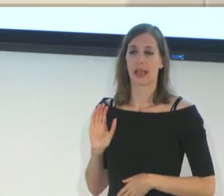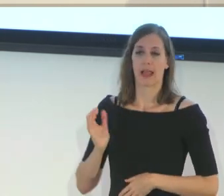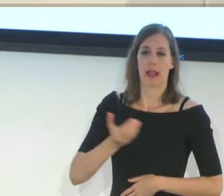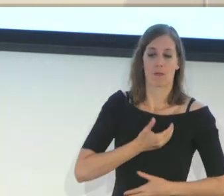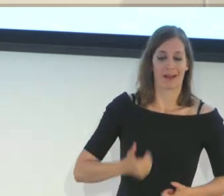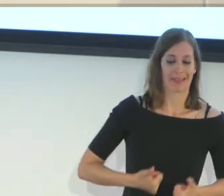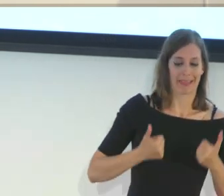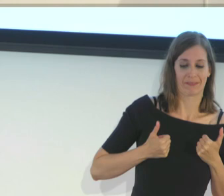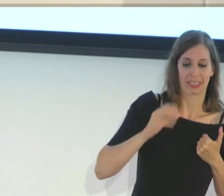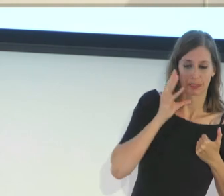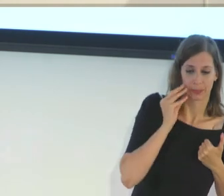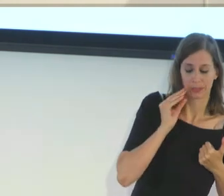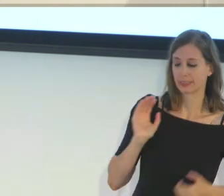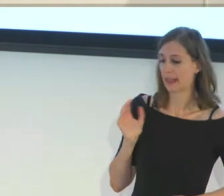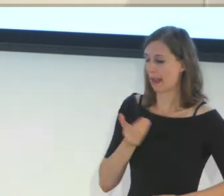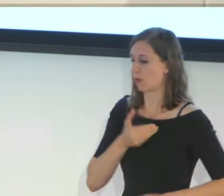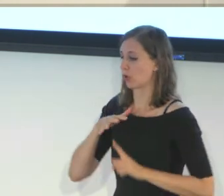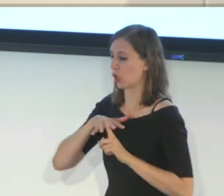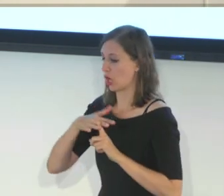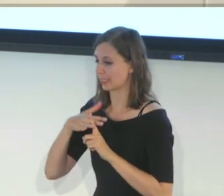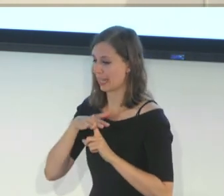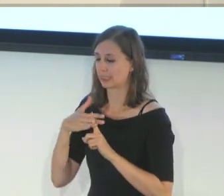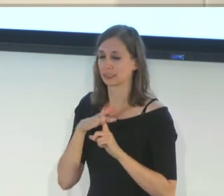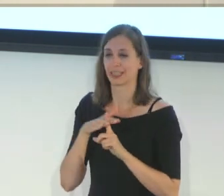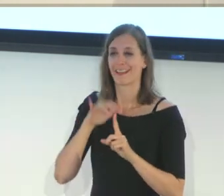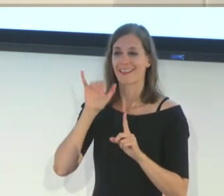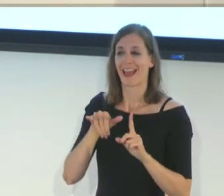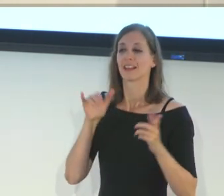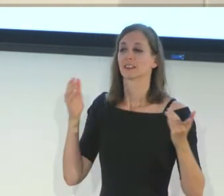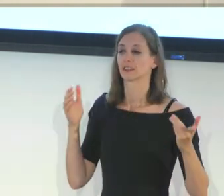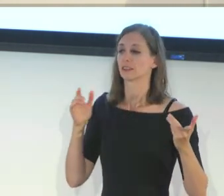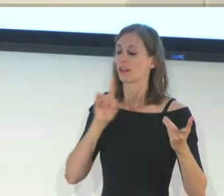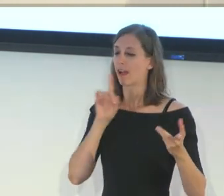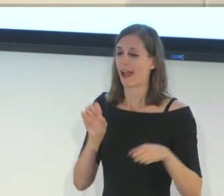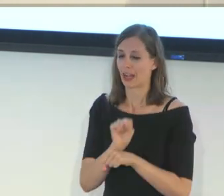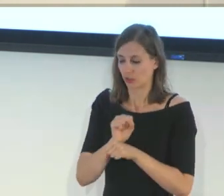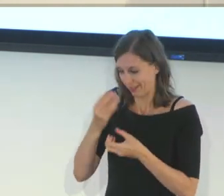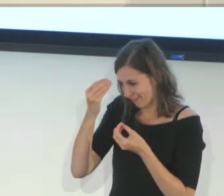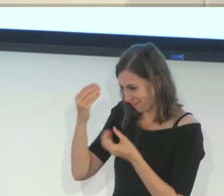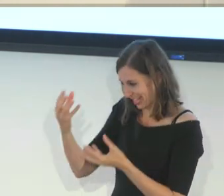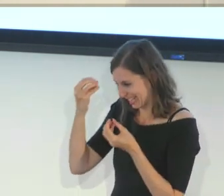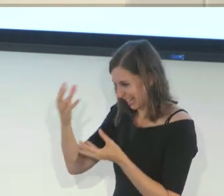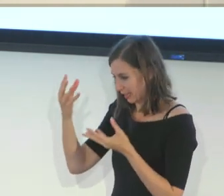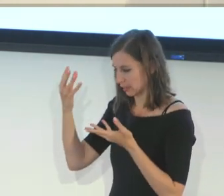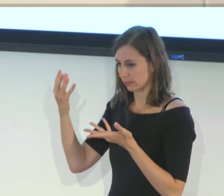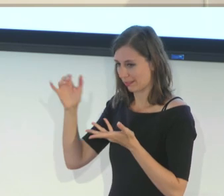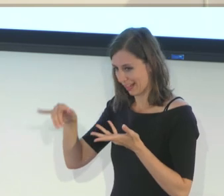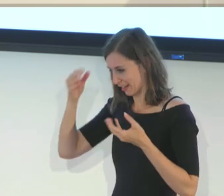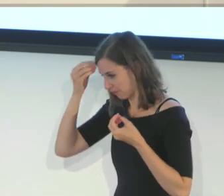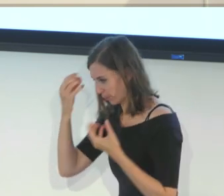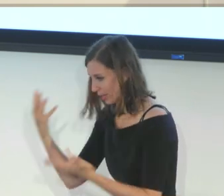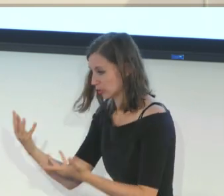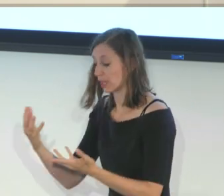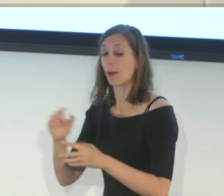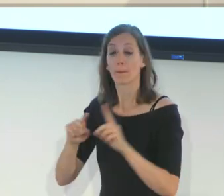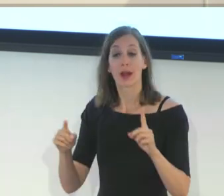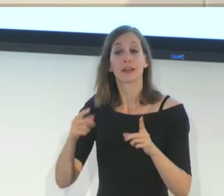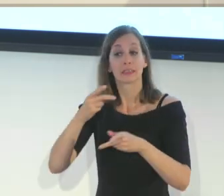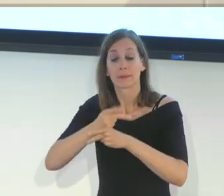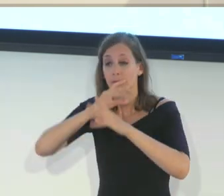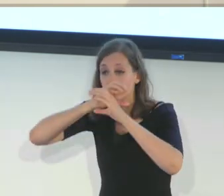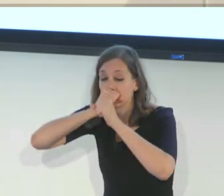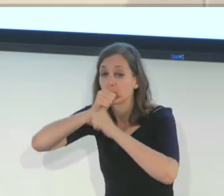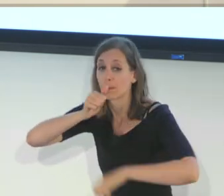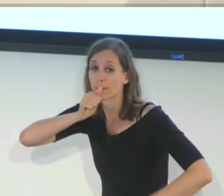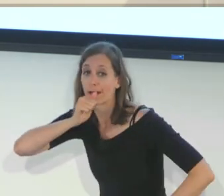our lived experiences are what is feeding that information, that it's staying private and it is staying safe so that it accounts